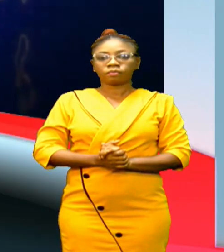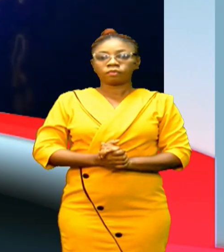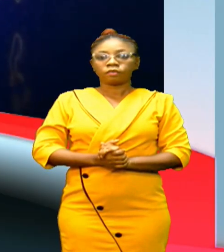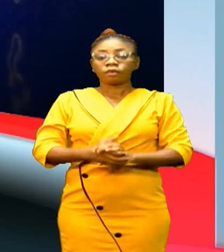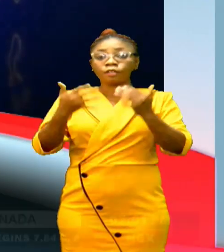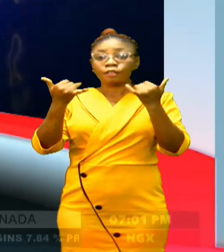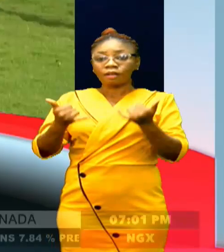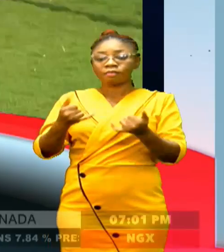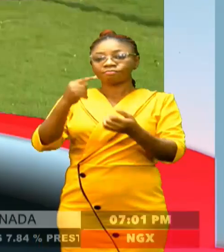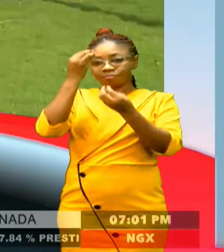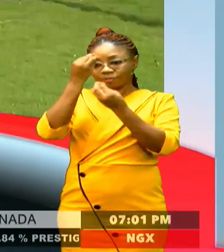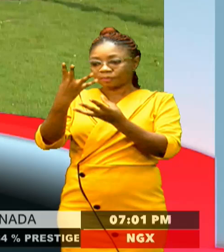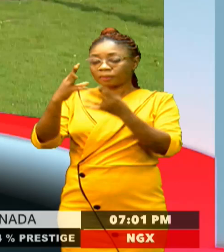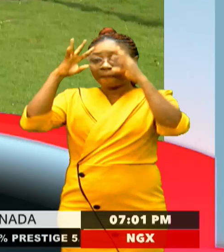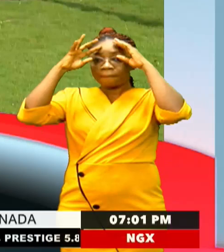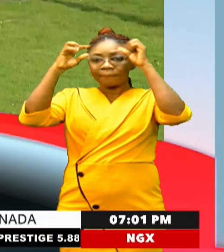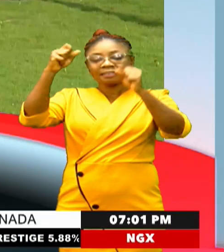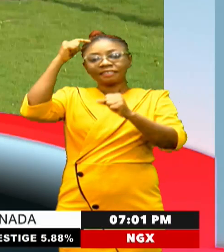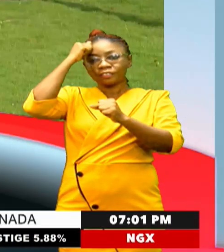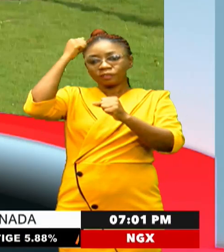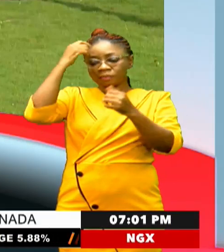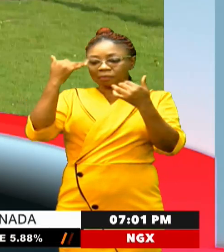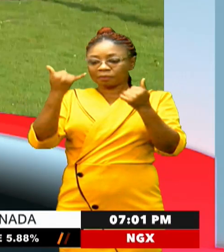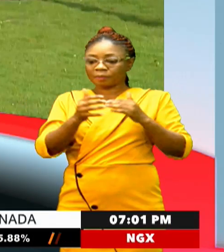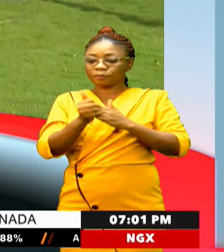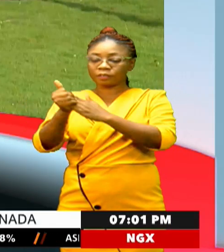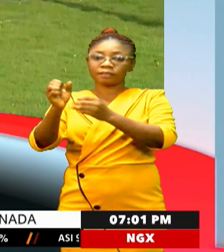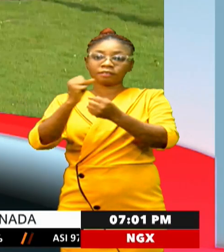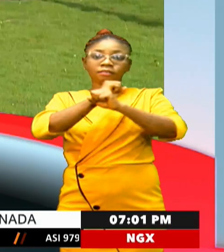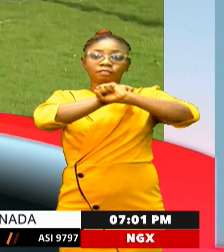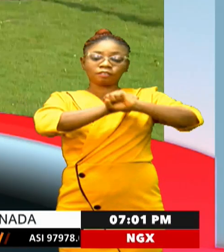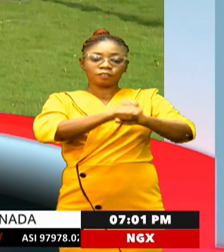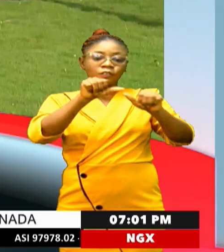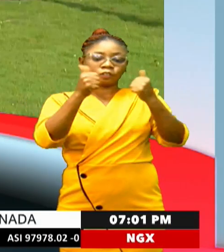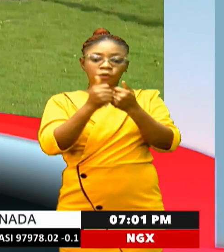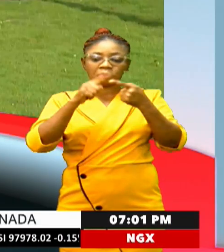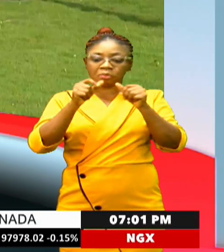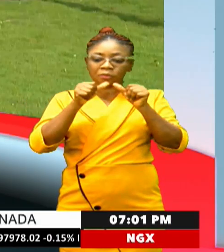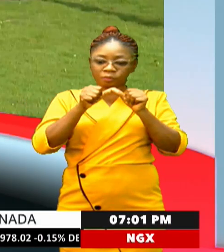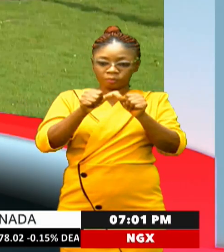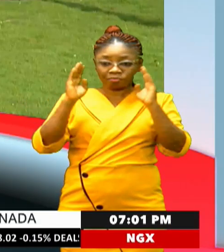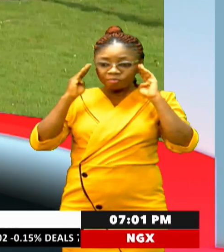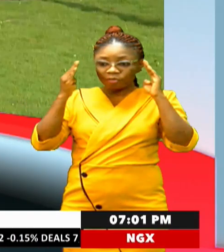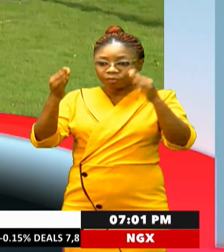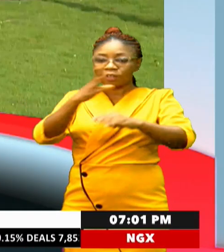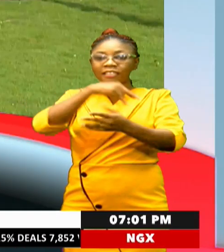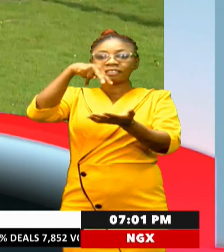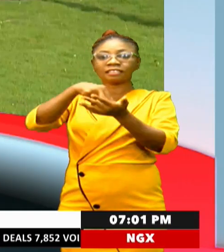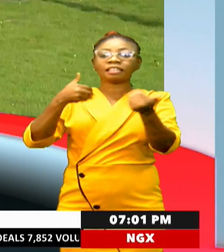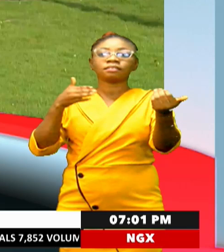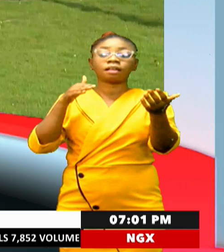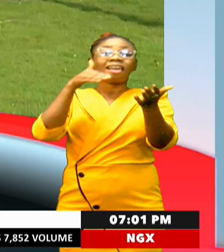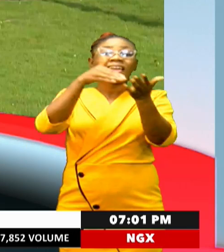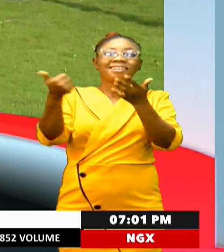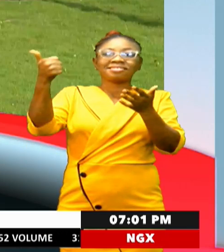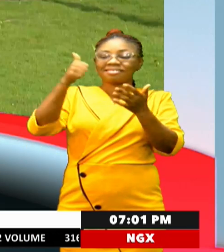Now the news. President Bola Tinubu has directed security agencies to remain resolute and stand against any